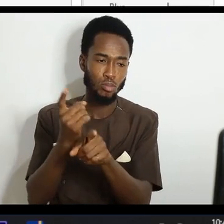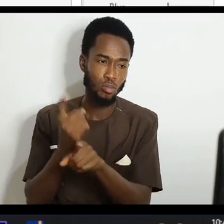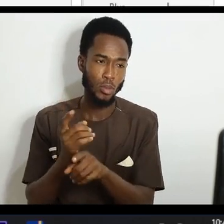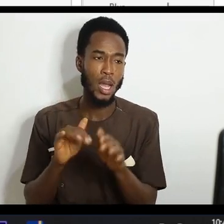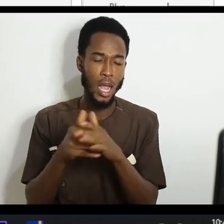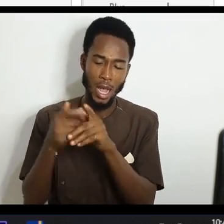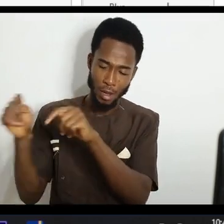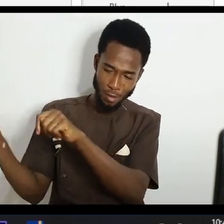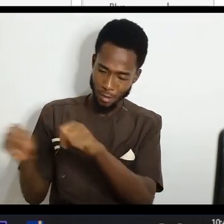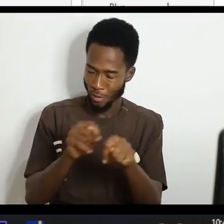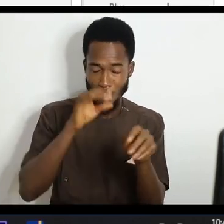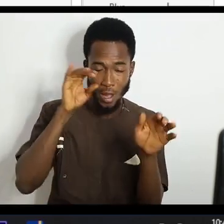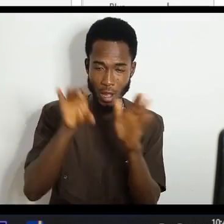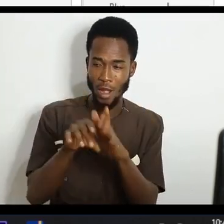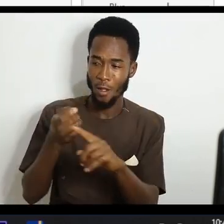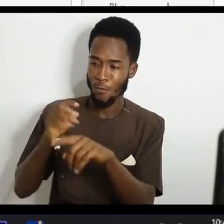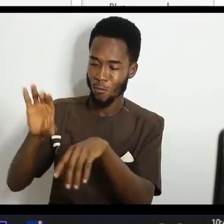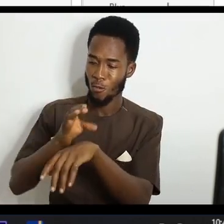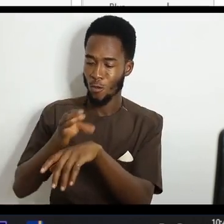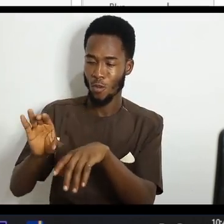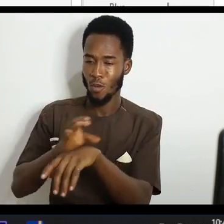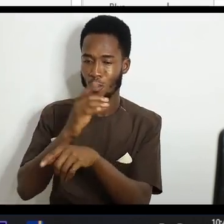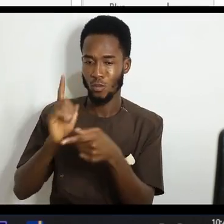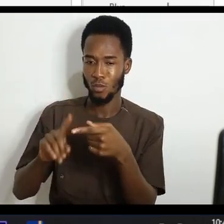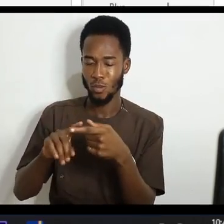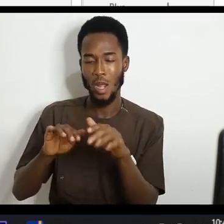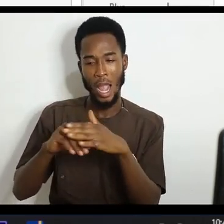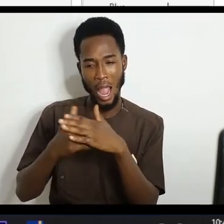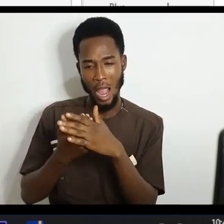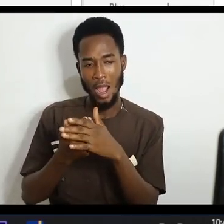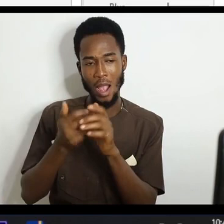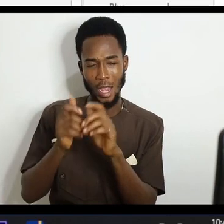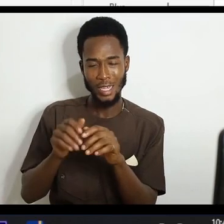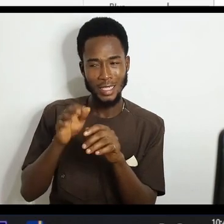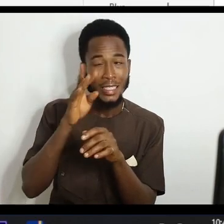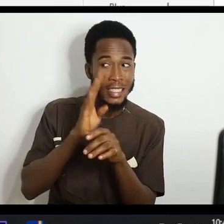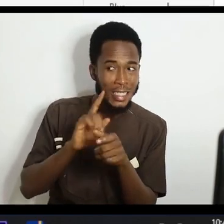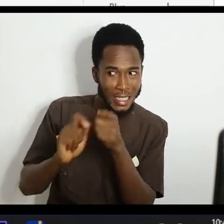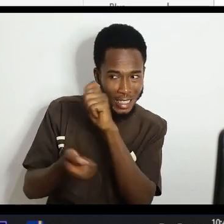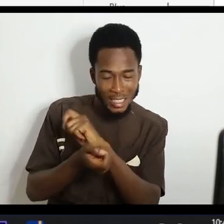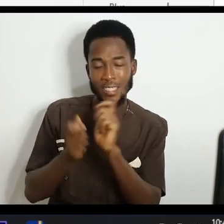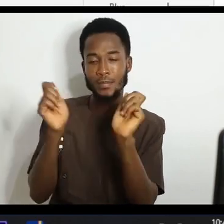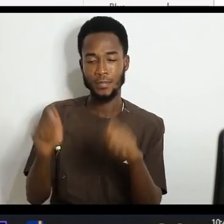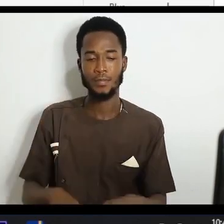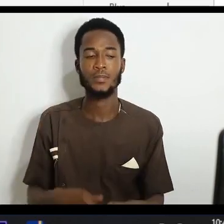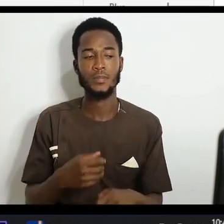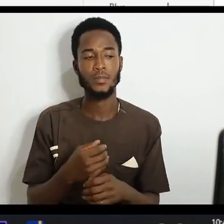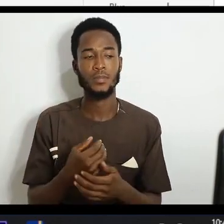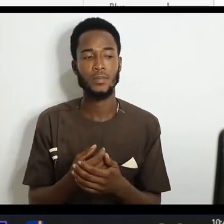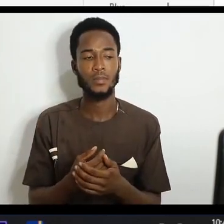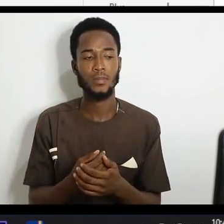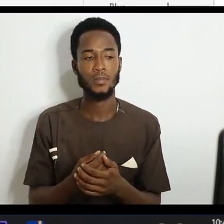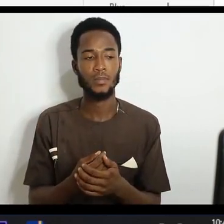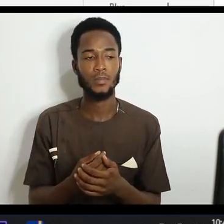we imported the picture from a computer to, and how to correct or how to change the colors